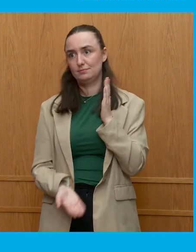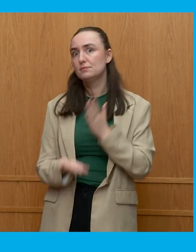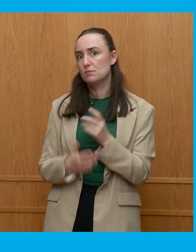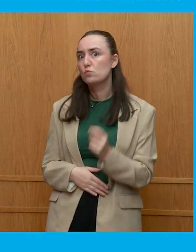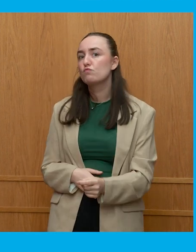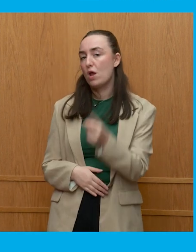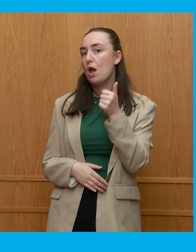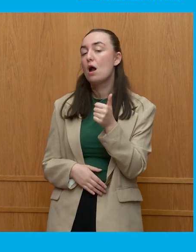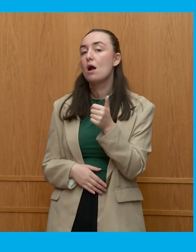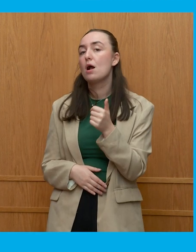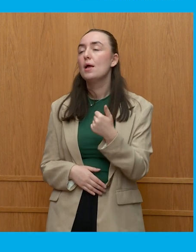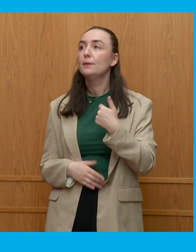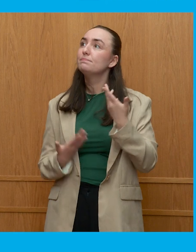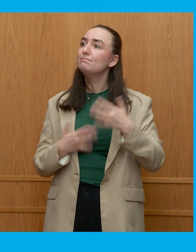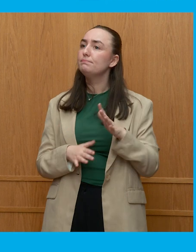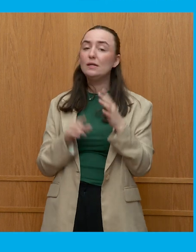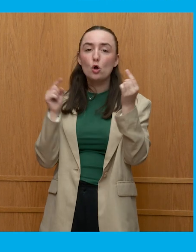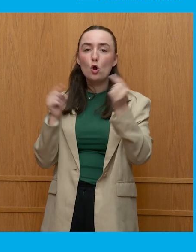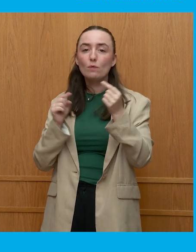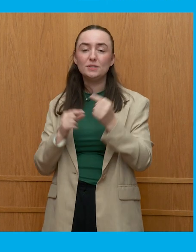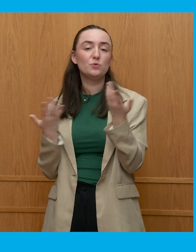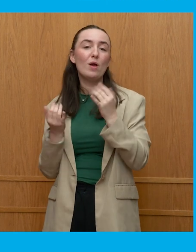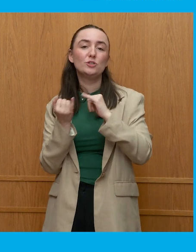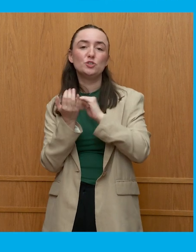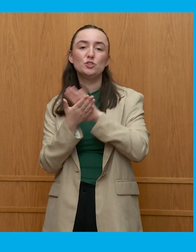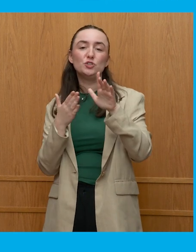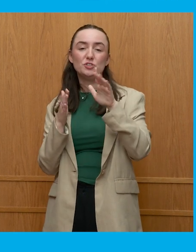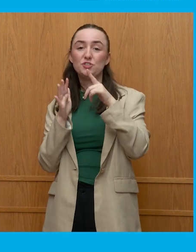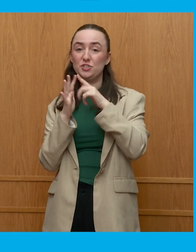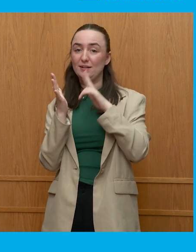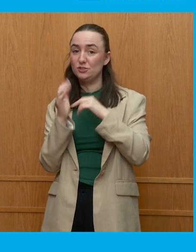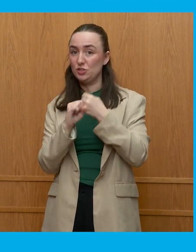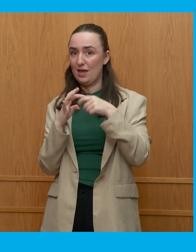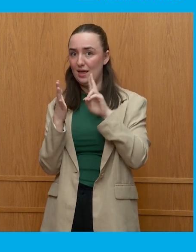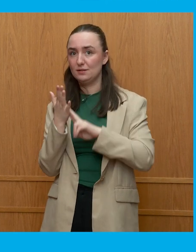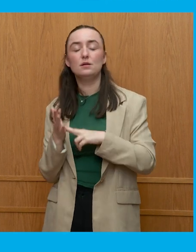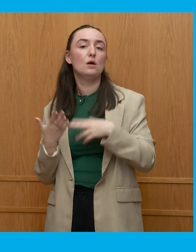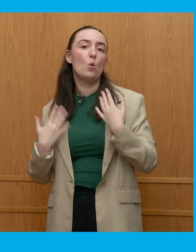we did a competition in Shenzhen, a big one, fantastic